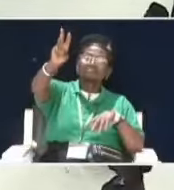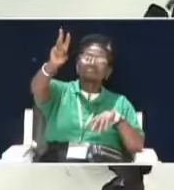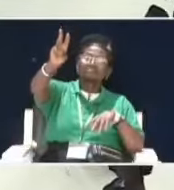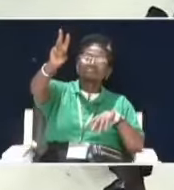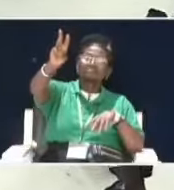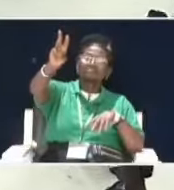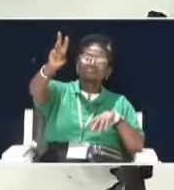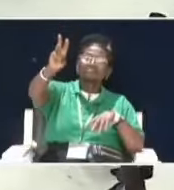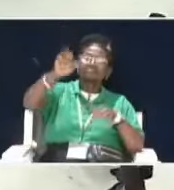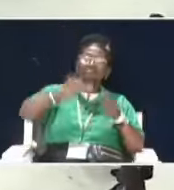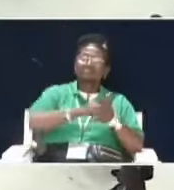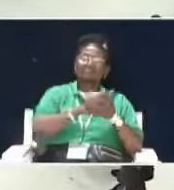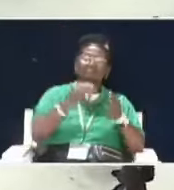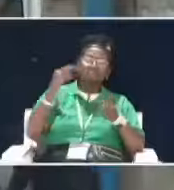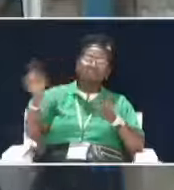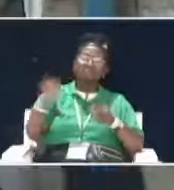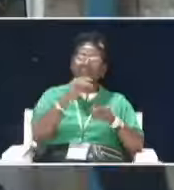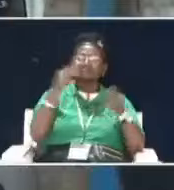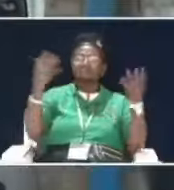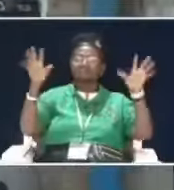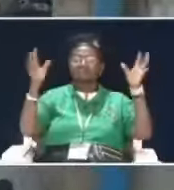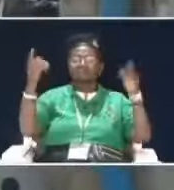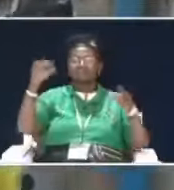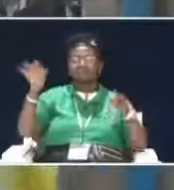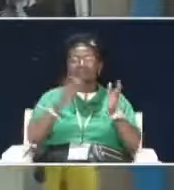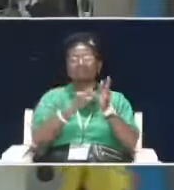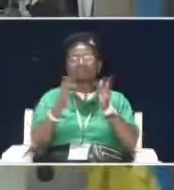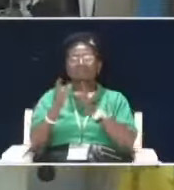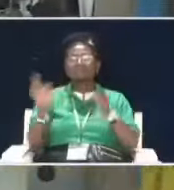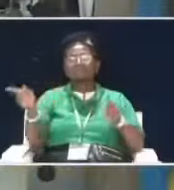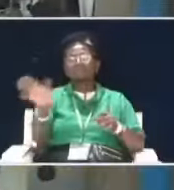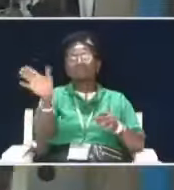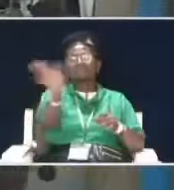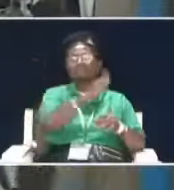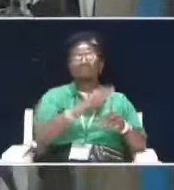Those of you who are clapping for Jesus, your hands will never wither.